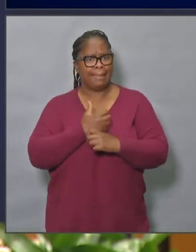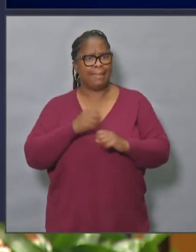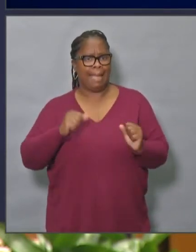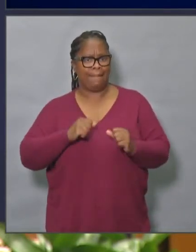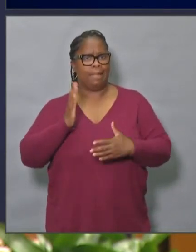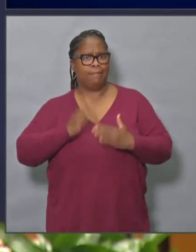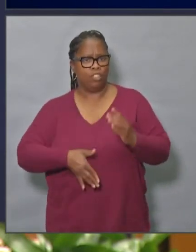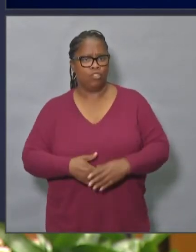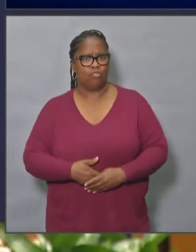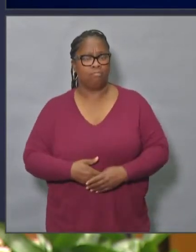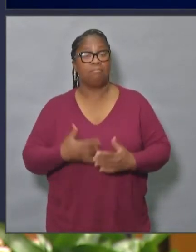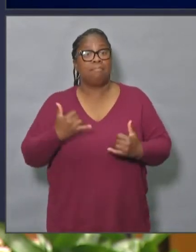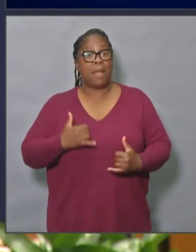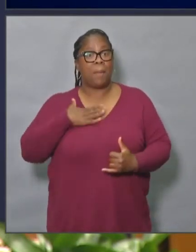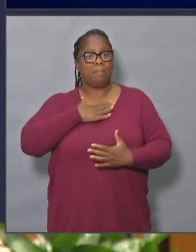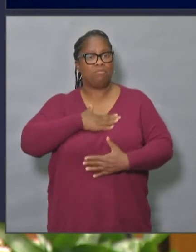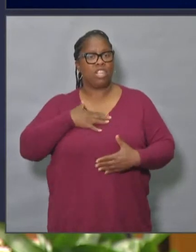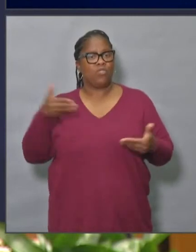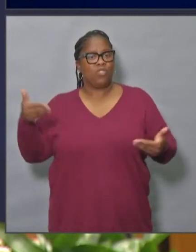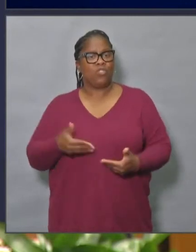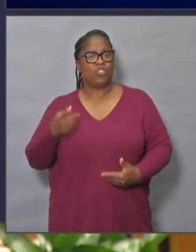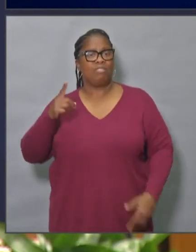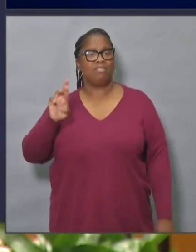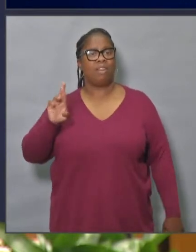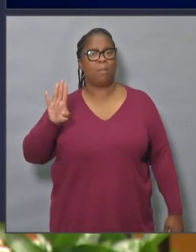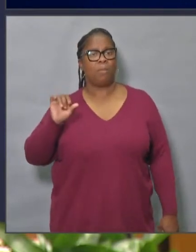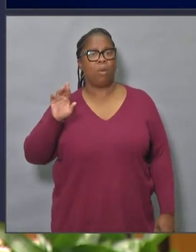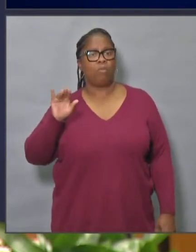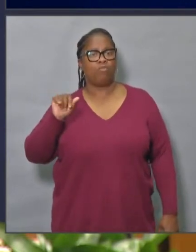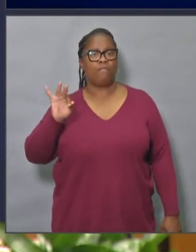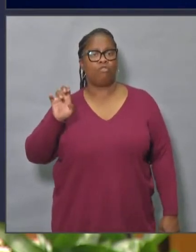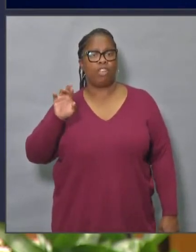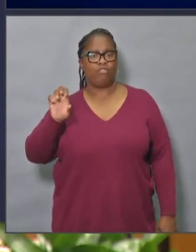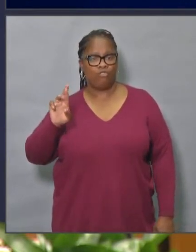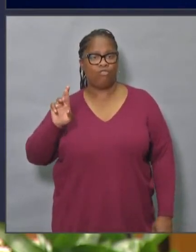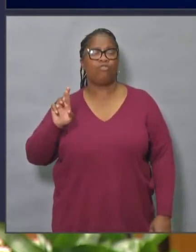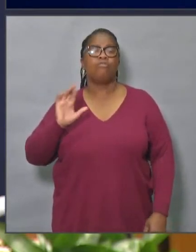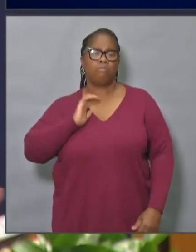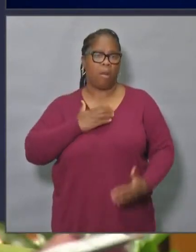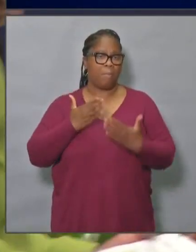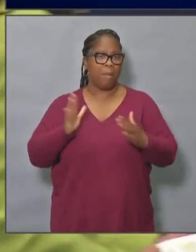great pleasure of introducing Dr. Barbara Ferrer, our Public Health Director.